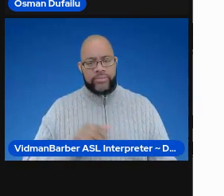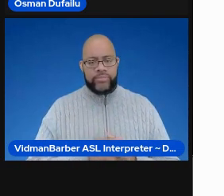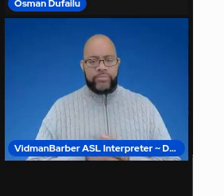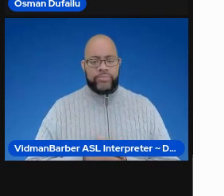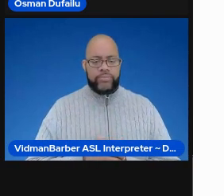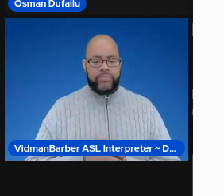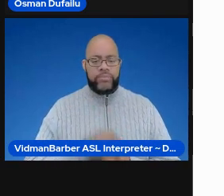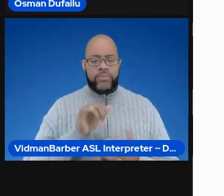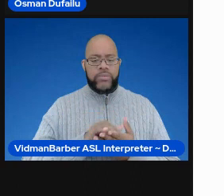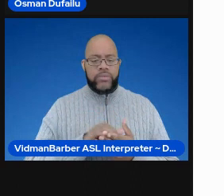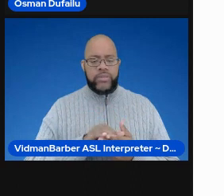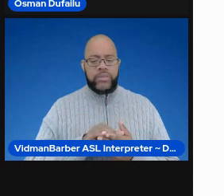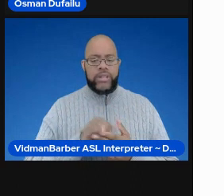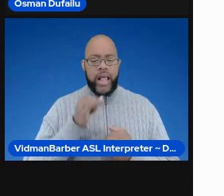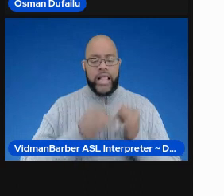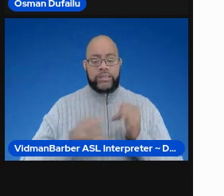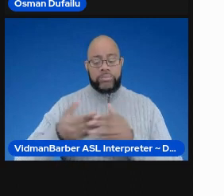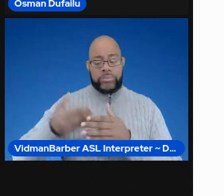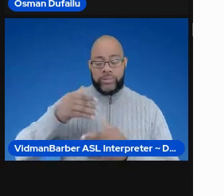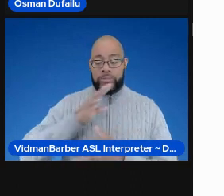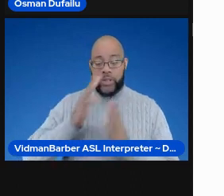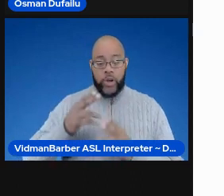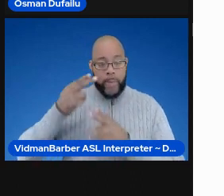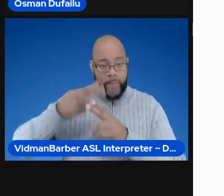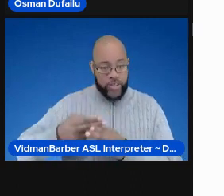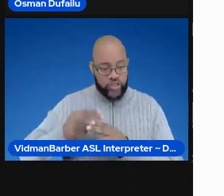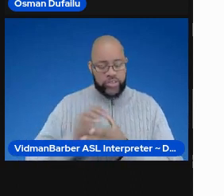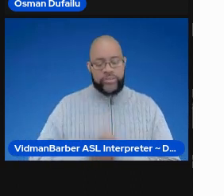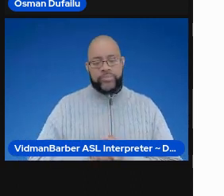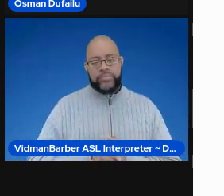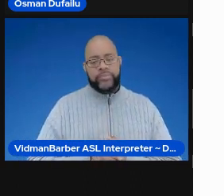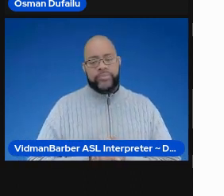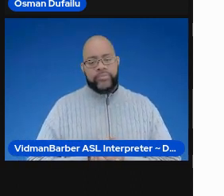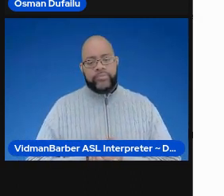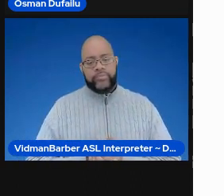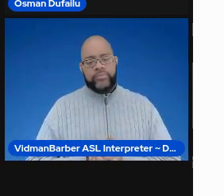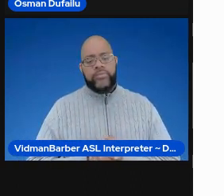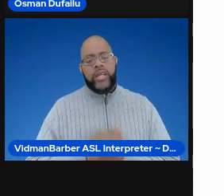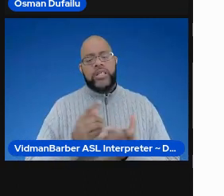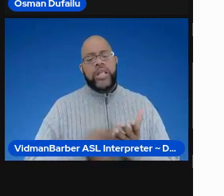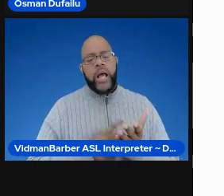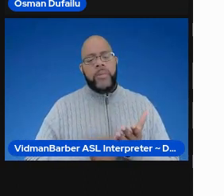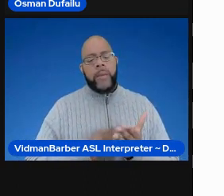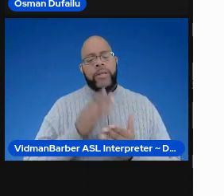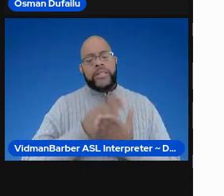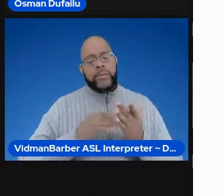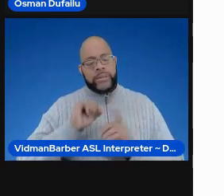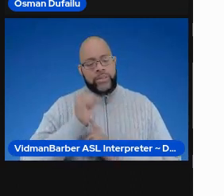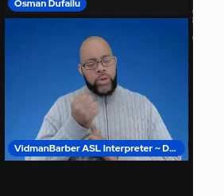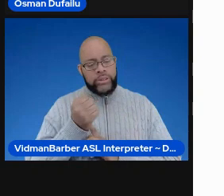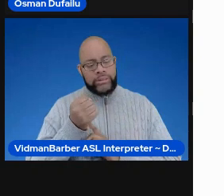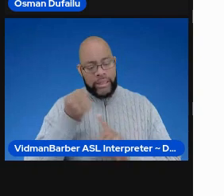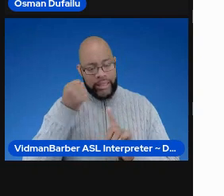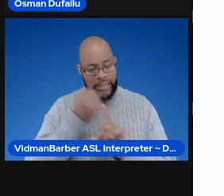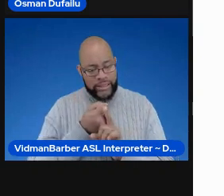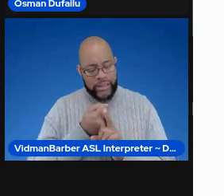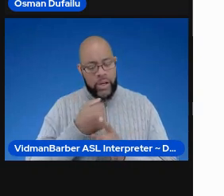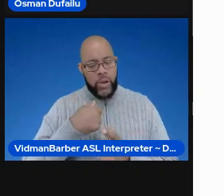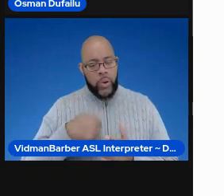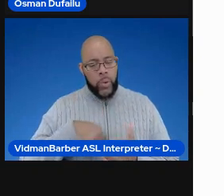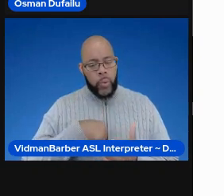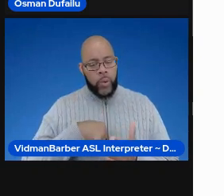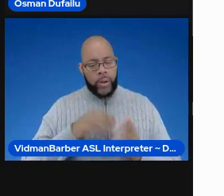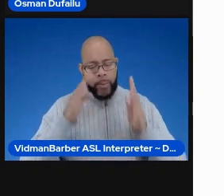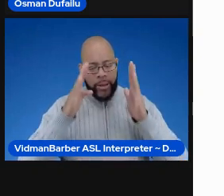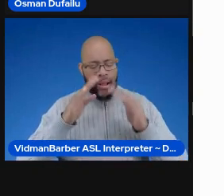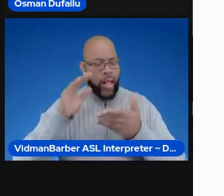the last speaker mentioned, that uh, sometimes certain condition comes and we pay less attention